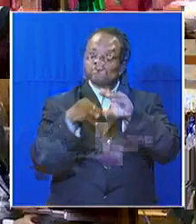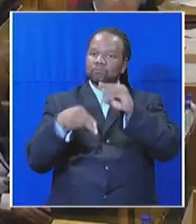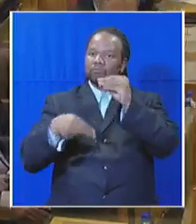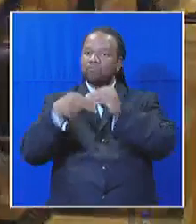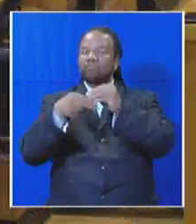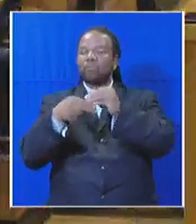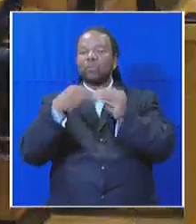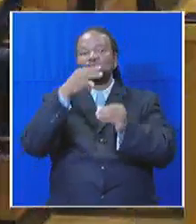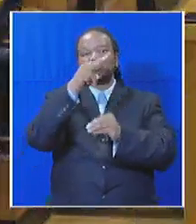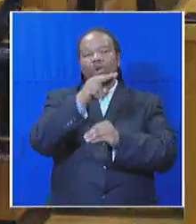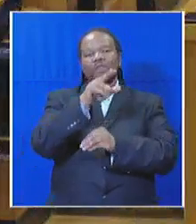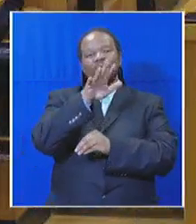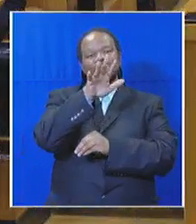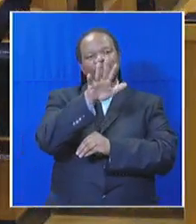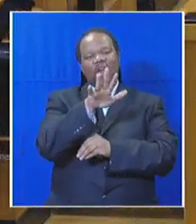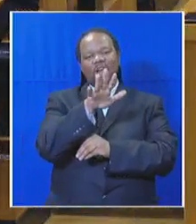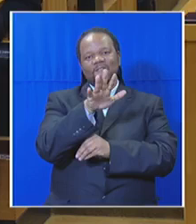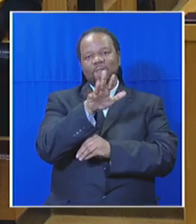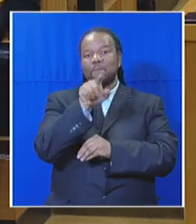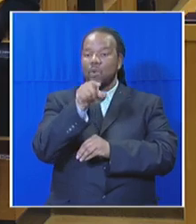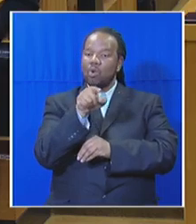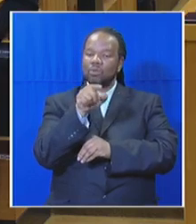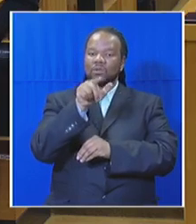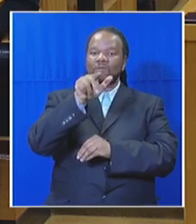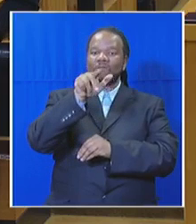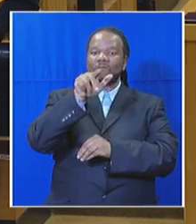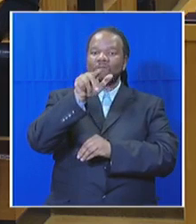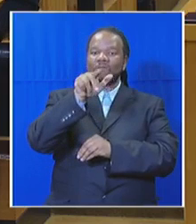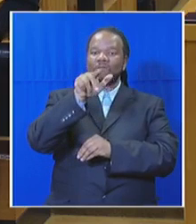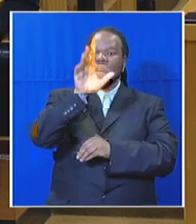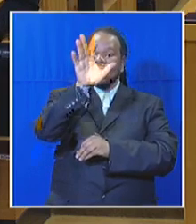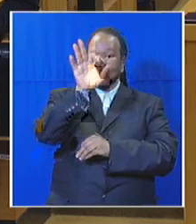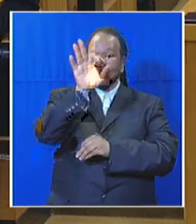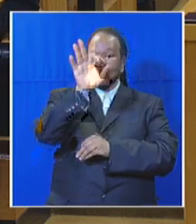0.5% of global total direct investment in 2014